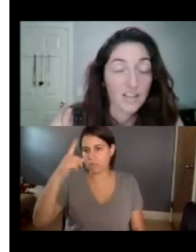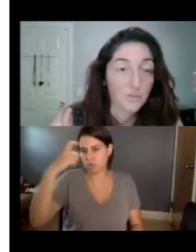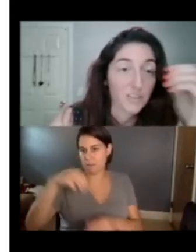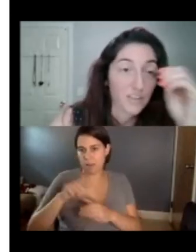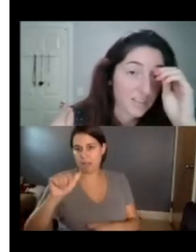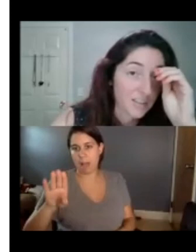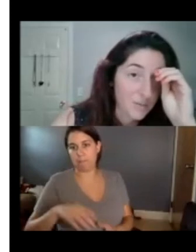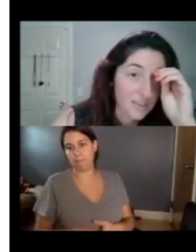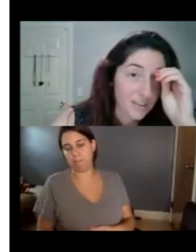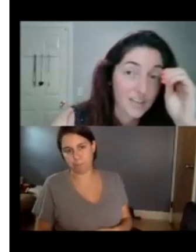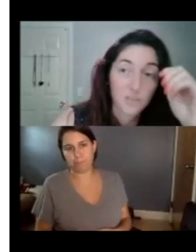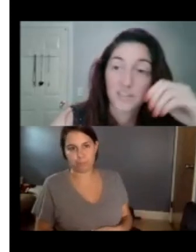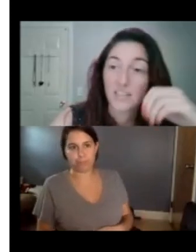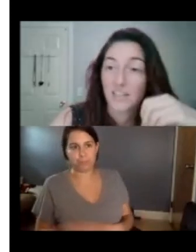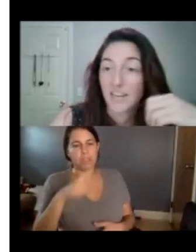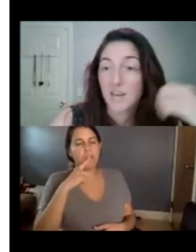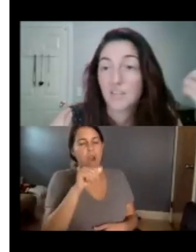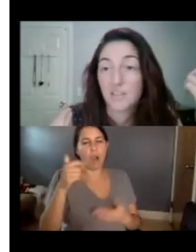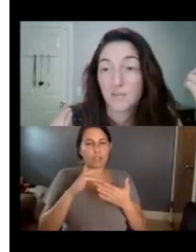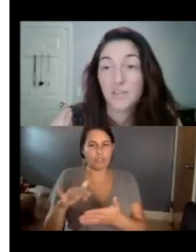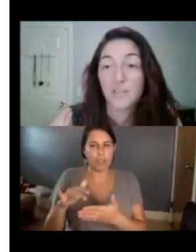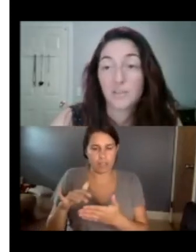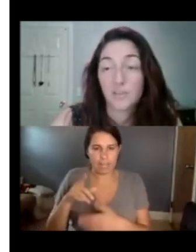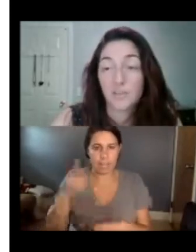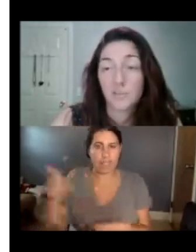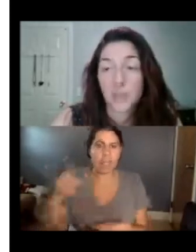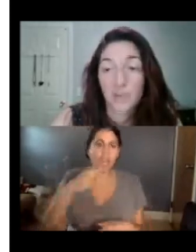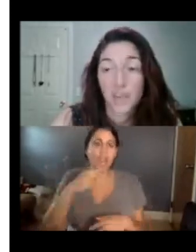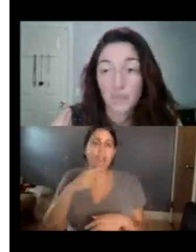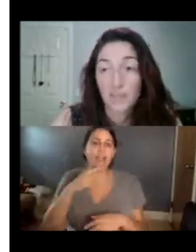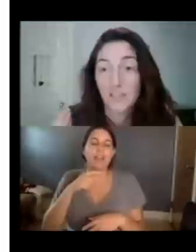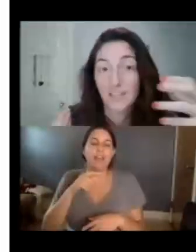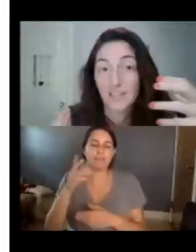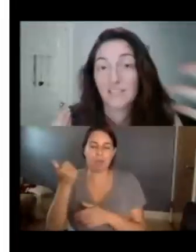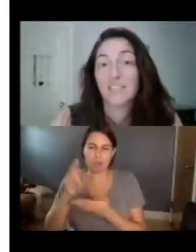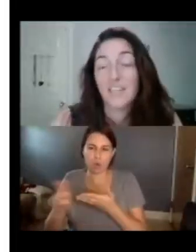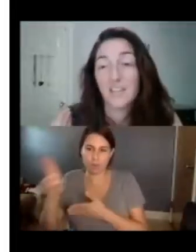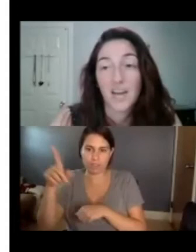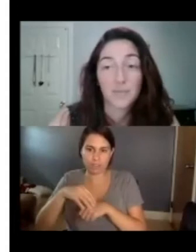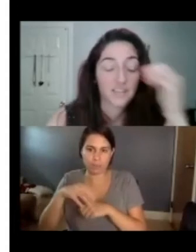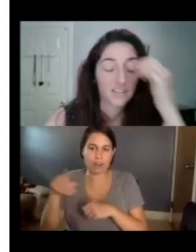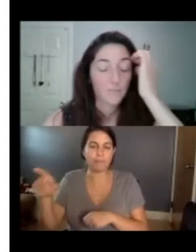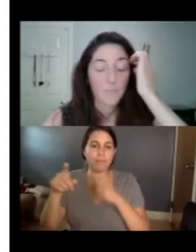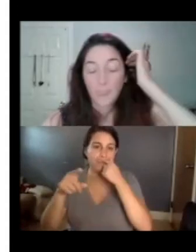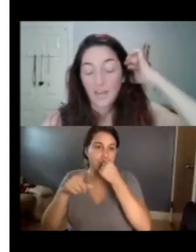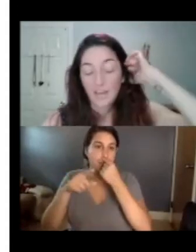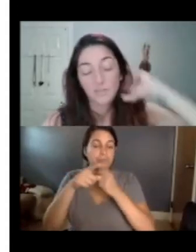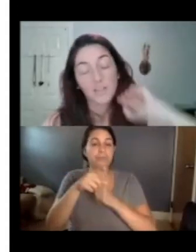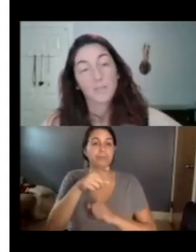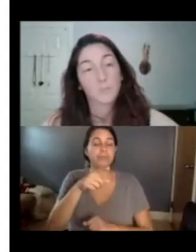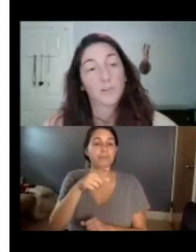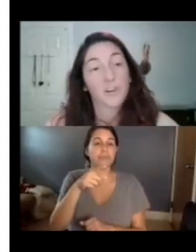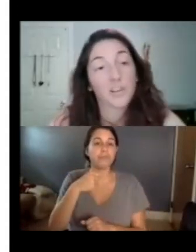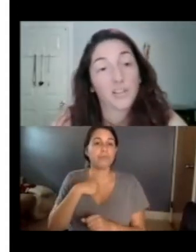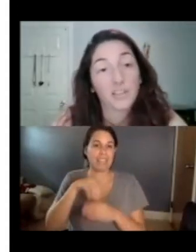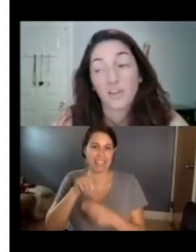So this was another study we conducted at Swansea that aimed to induce lucid dreams with high reliability in the lab. And we